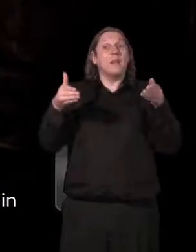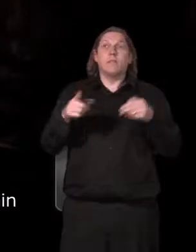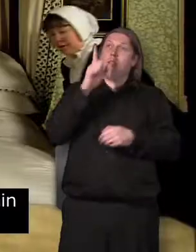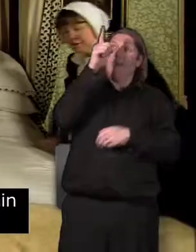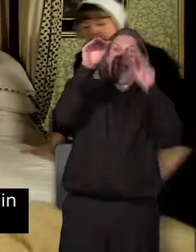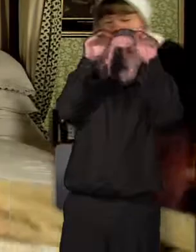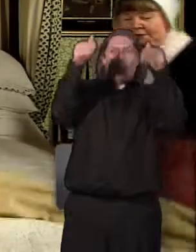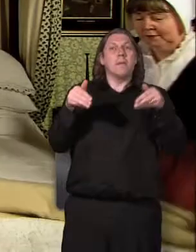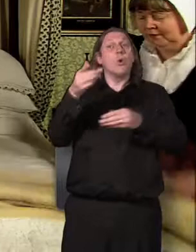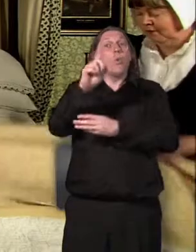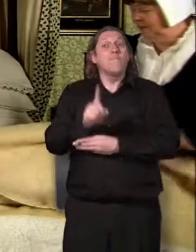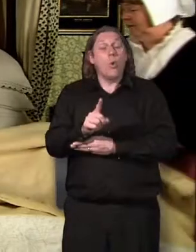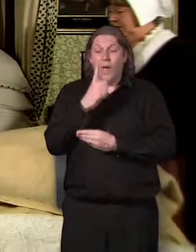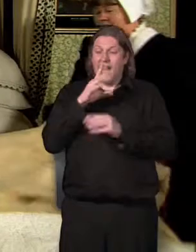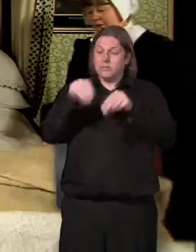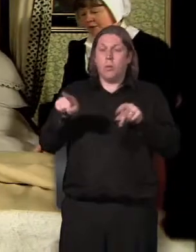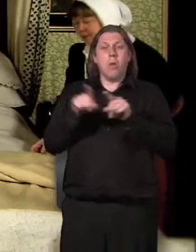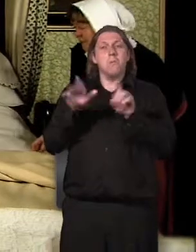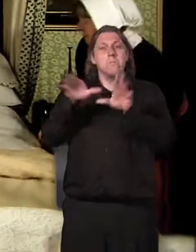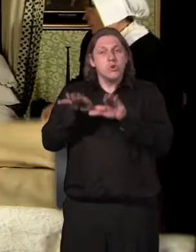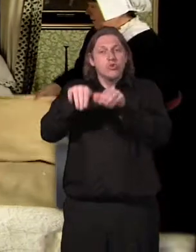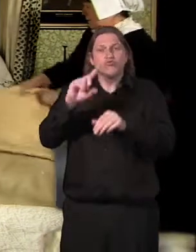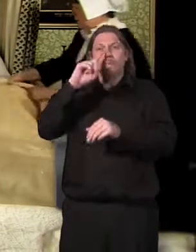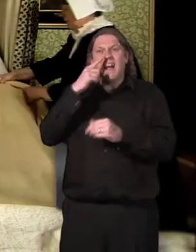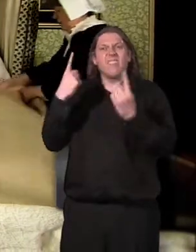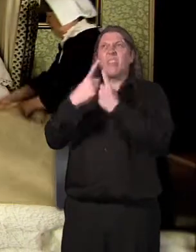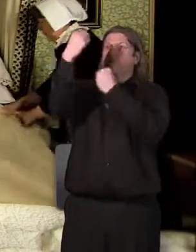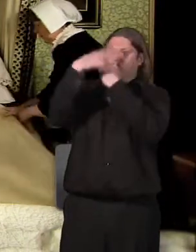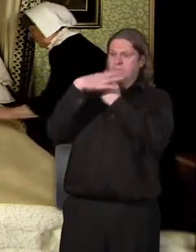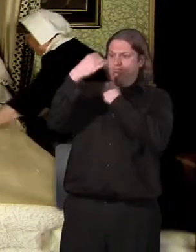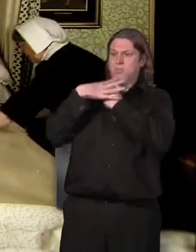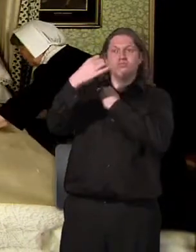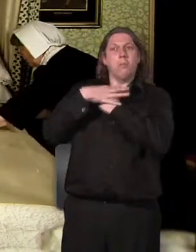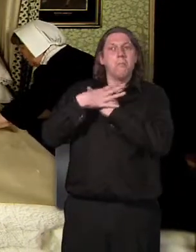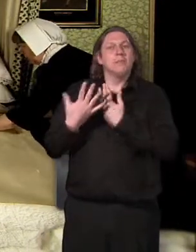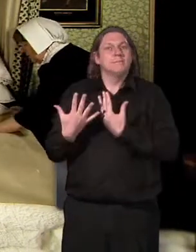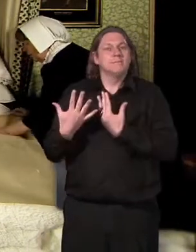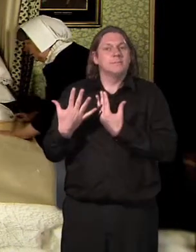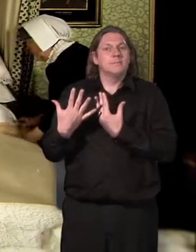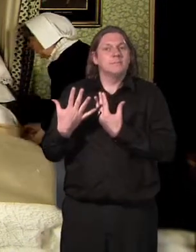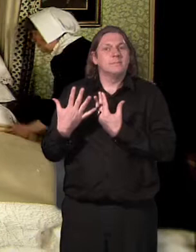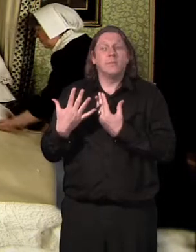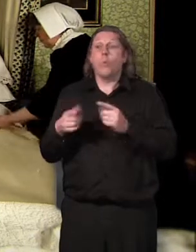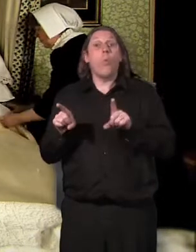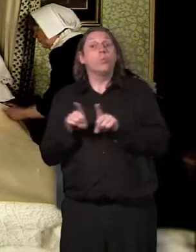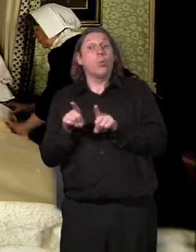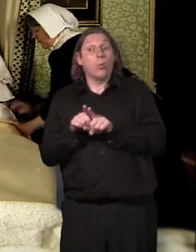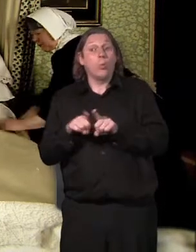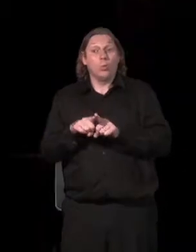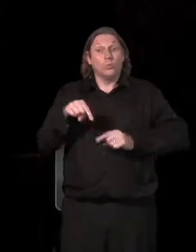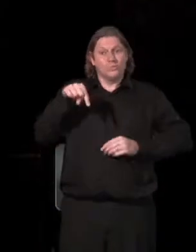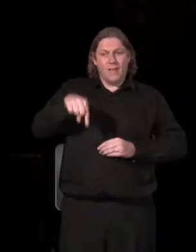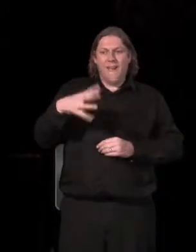there. You'll also notice a lot of pillows, because as well as lots of respiratory